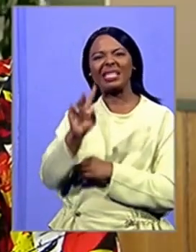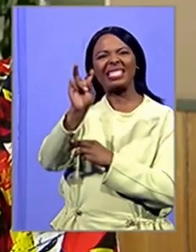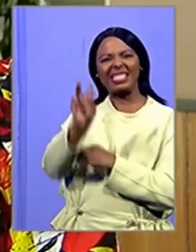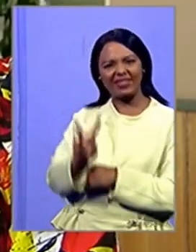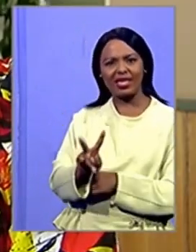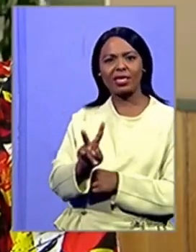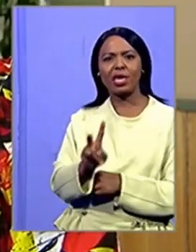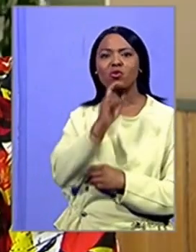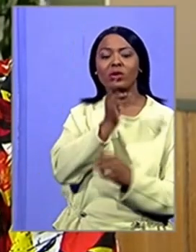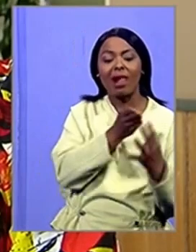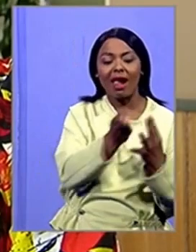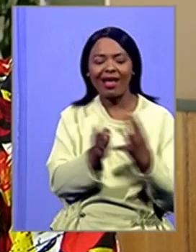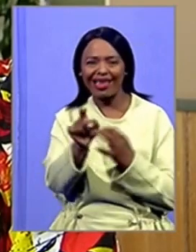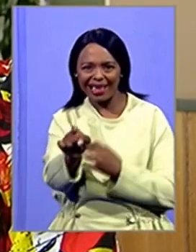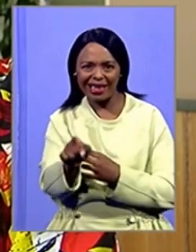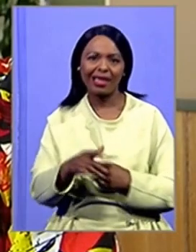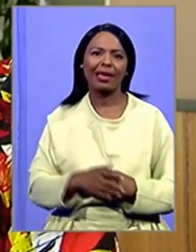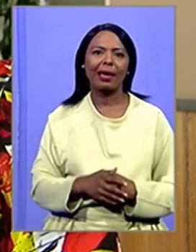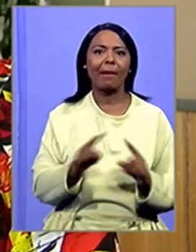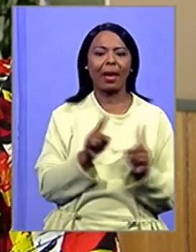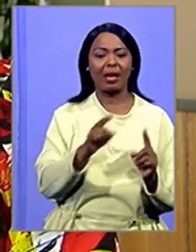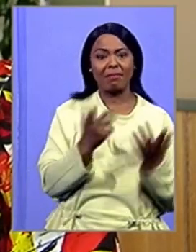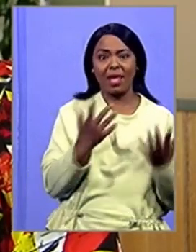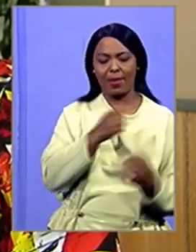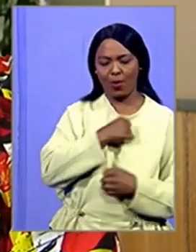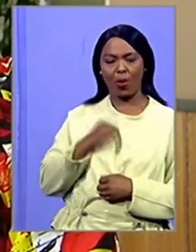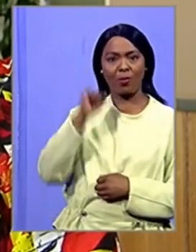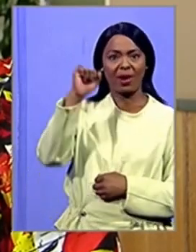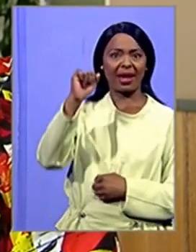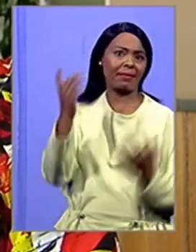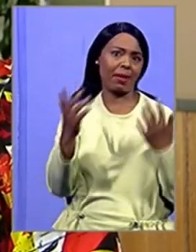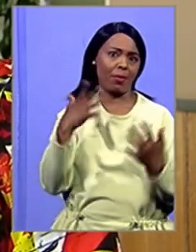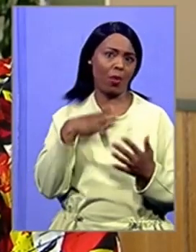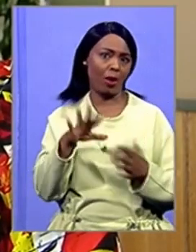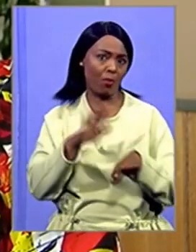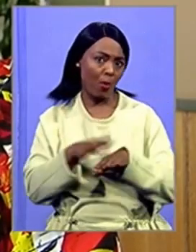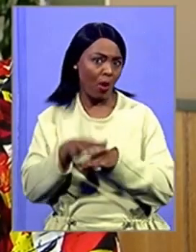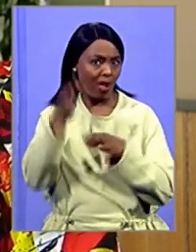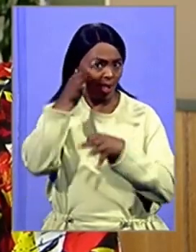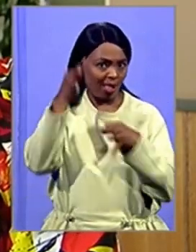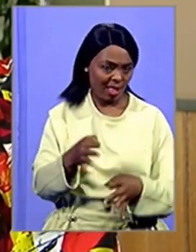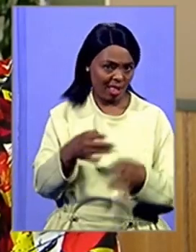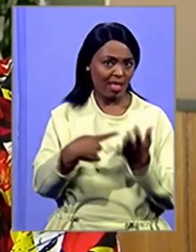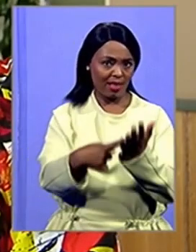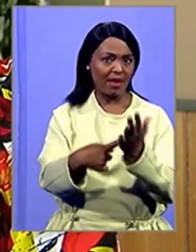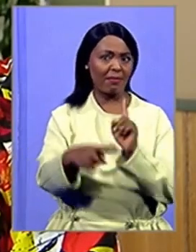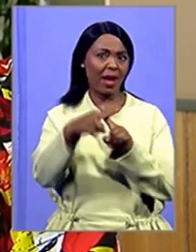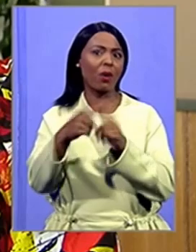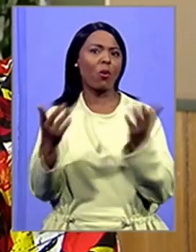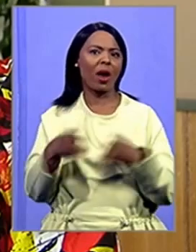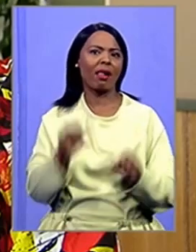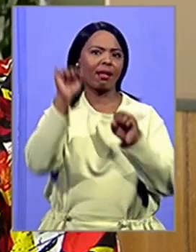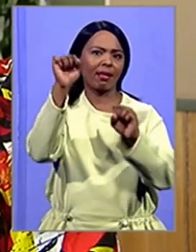you know, other comrades might want to make more entrances as a target to pick it.